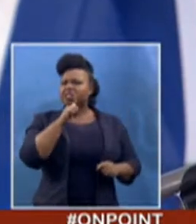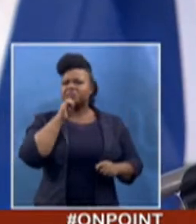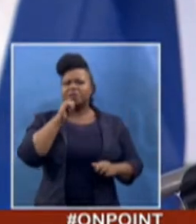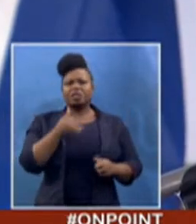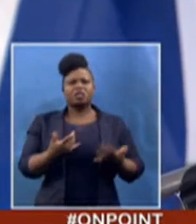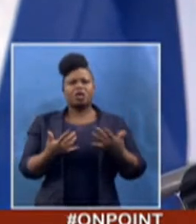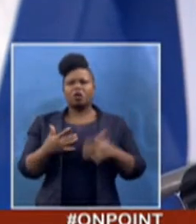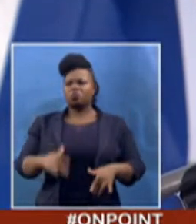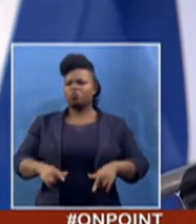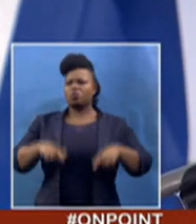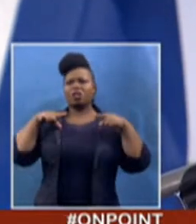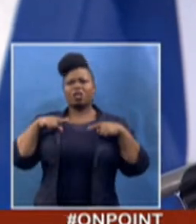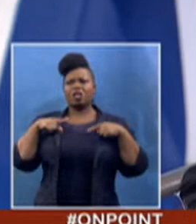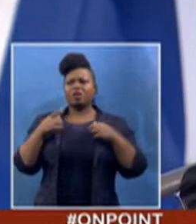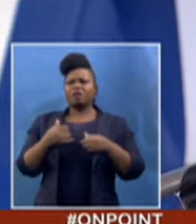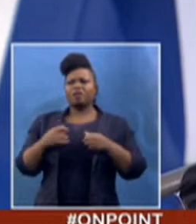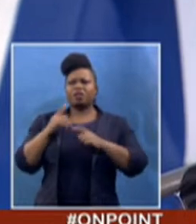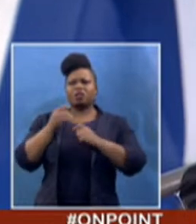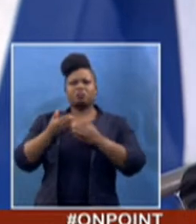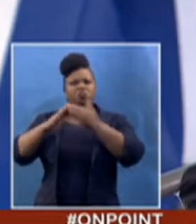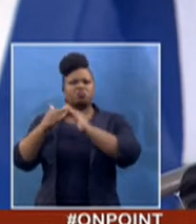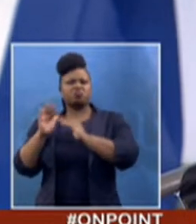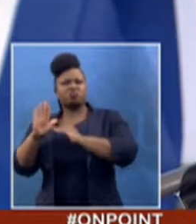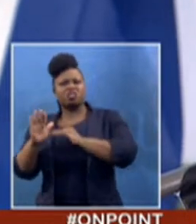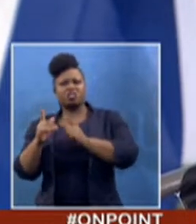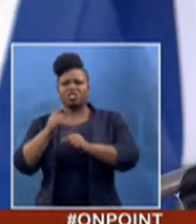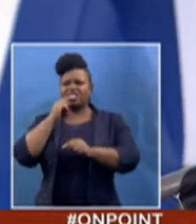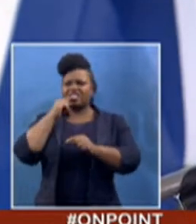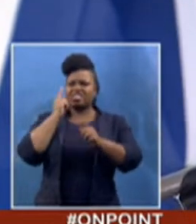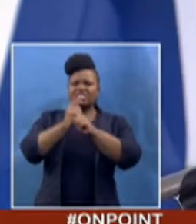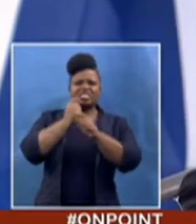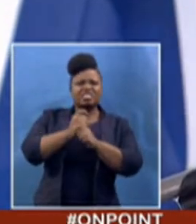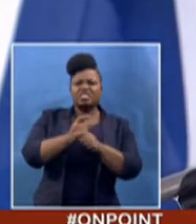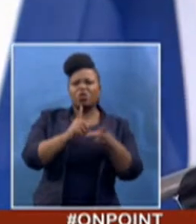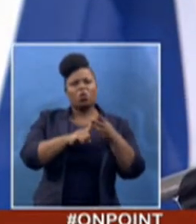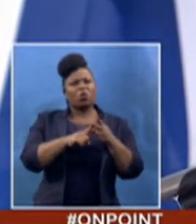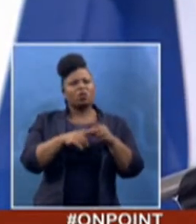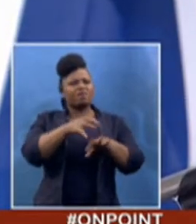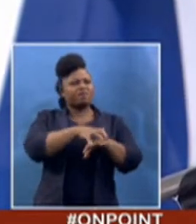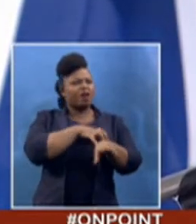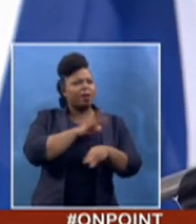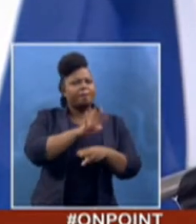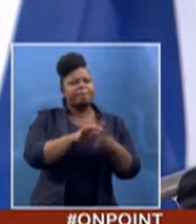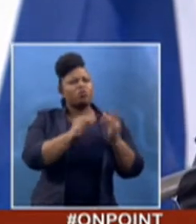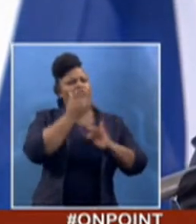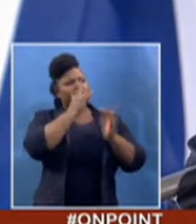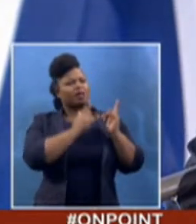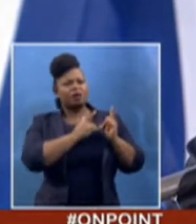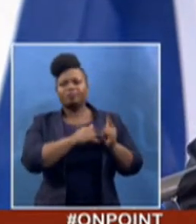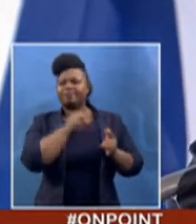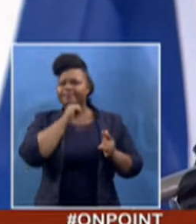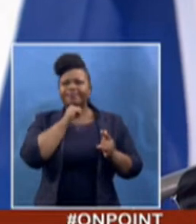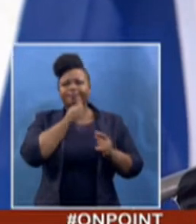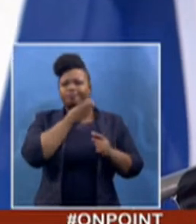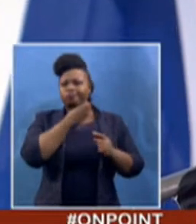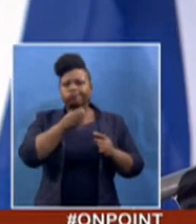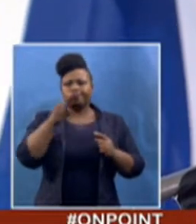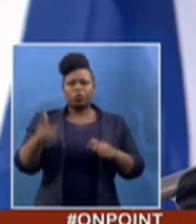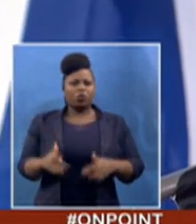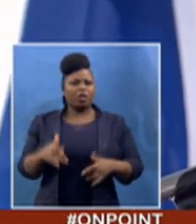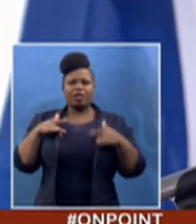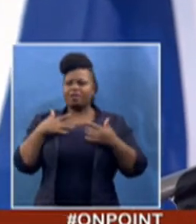town or a city or a metro or on a farm, I call on you